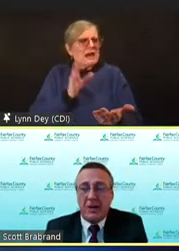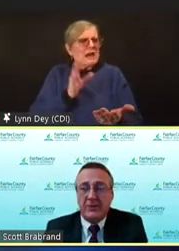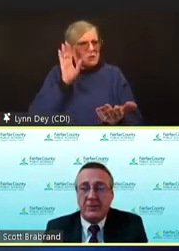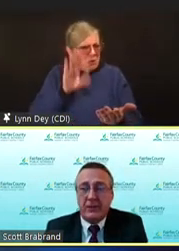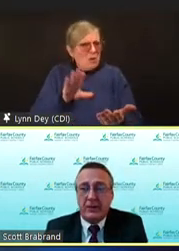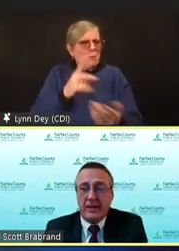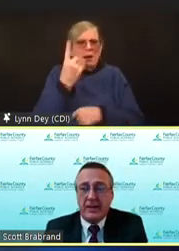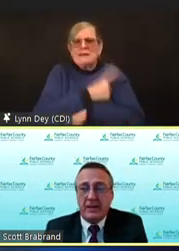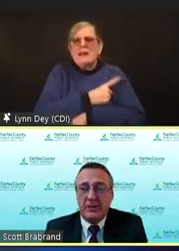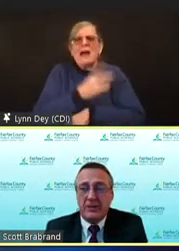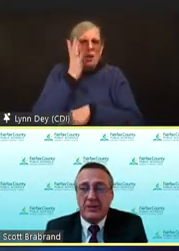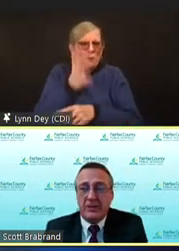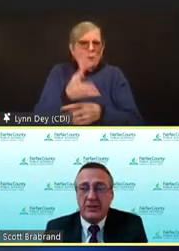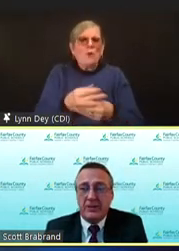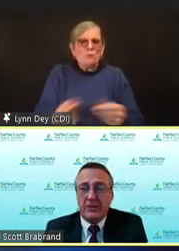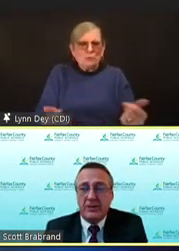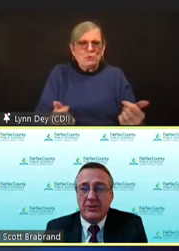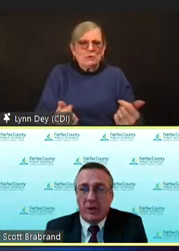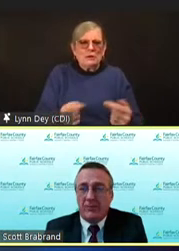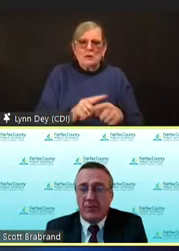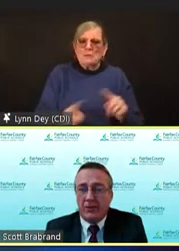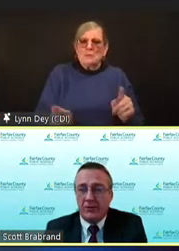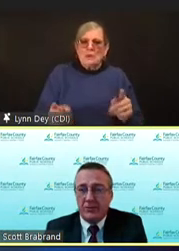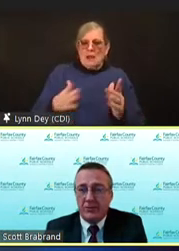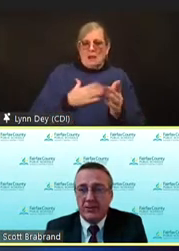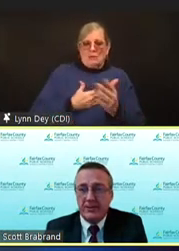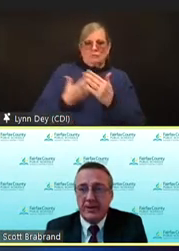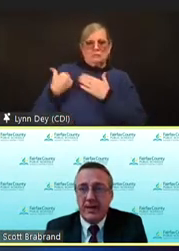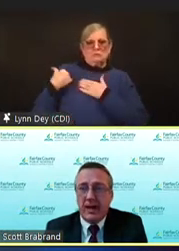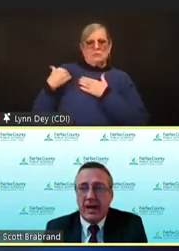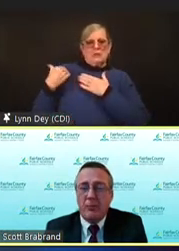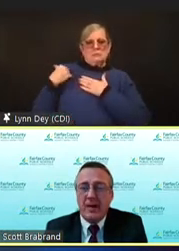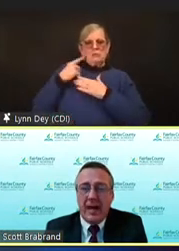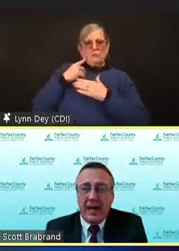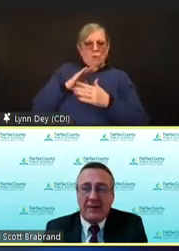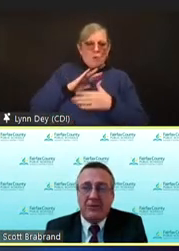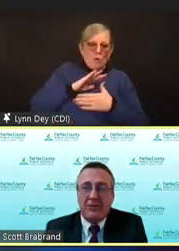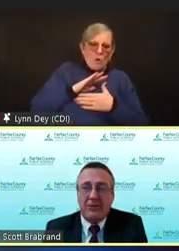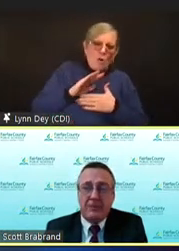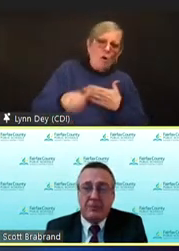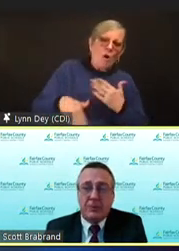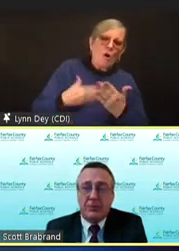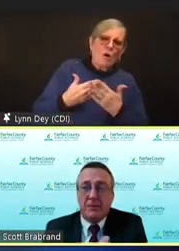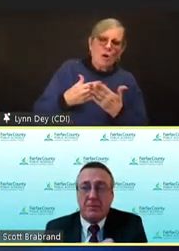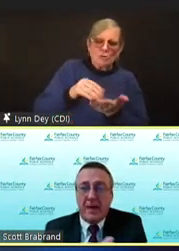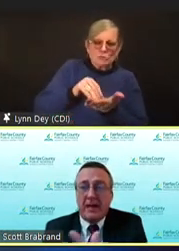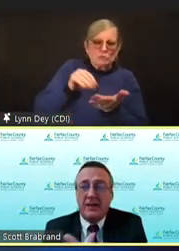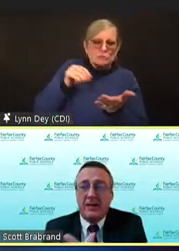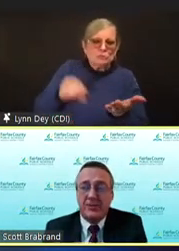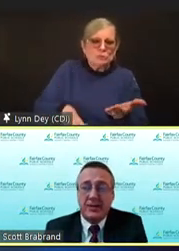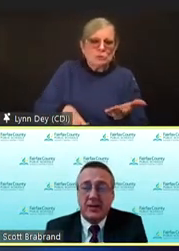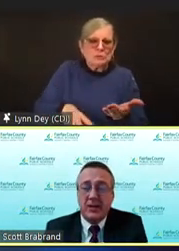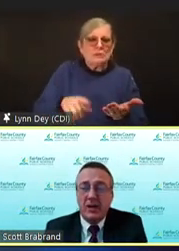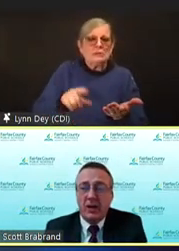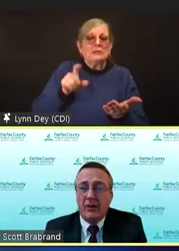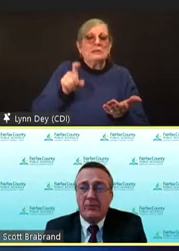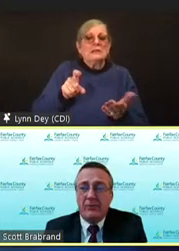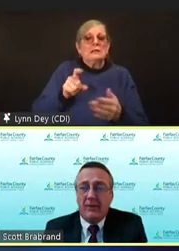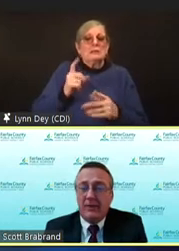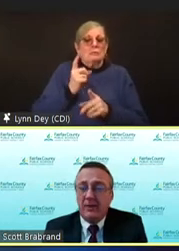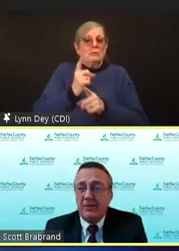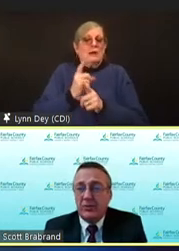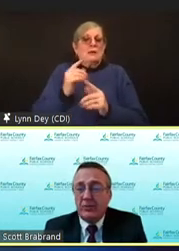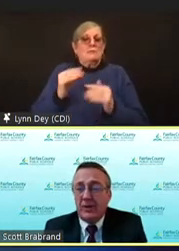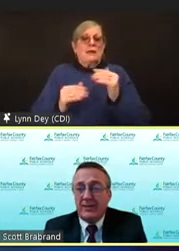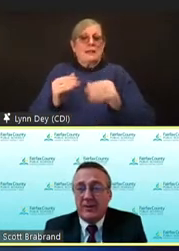our responsibility is to all of our students. And we have to do the appropriate balancing